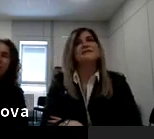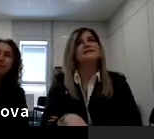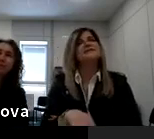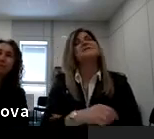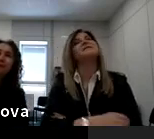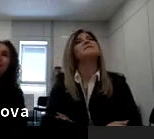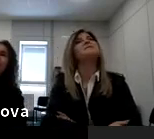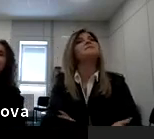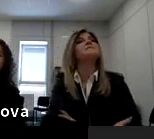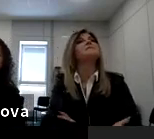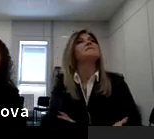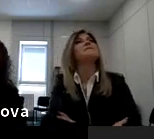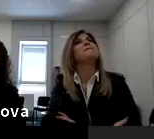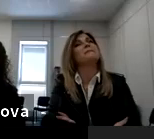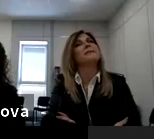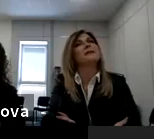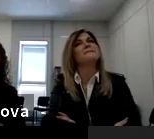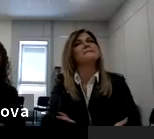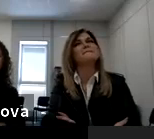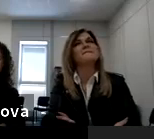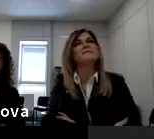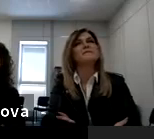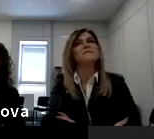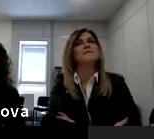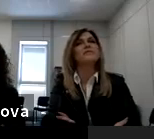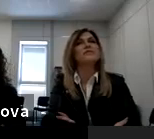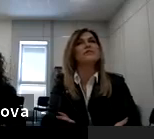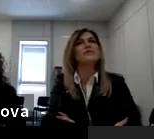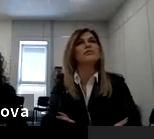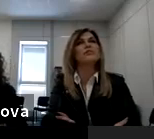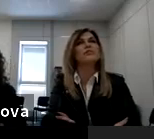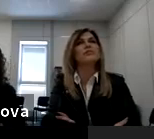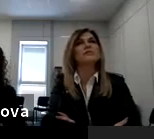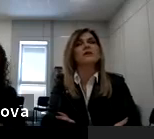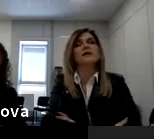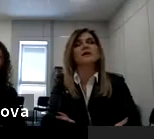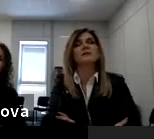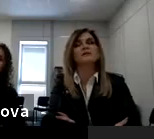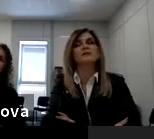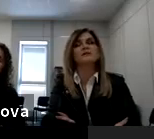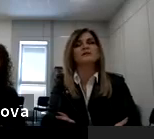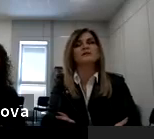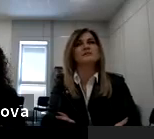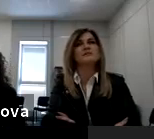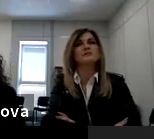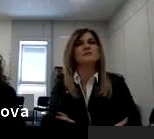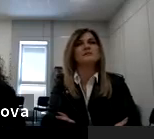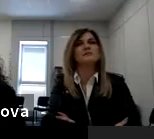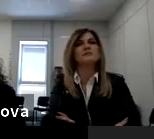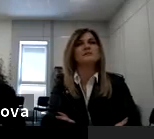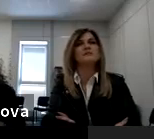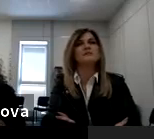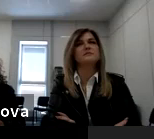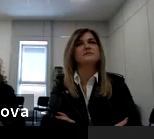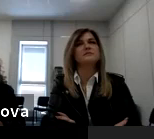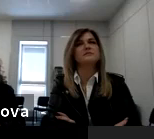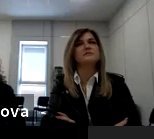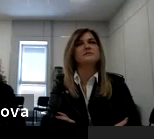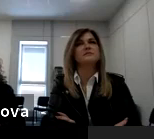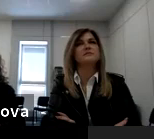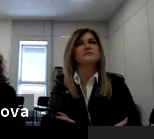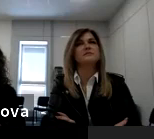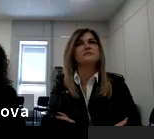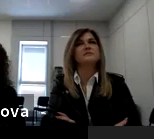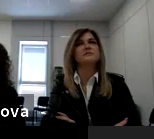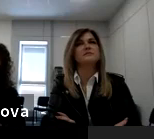Yeah. It is supposed to light out the window openings or